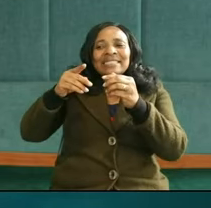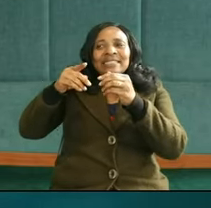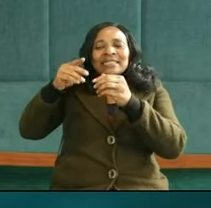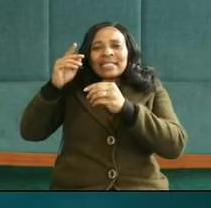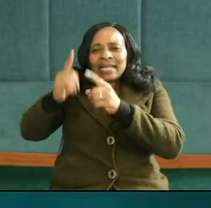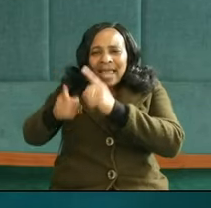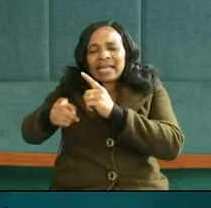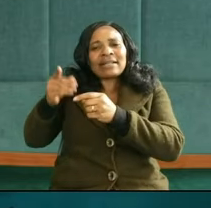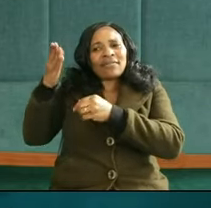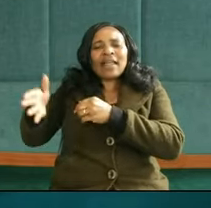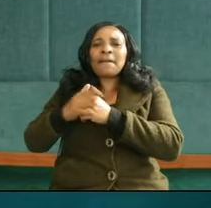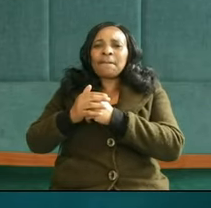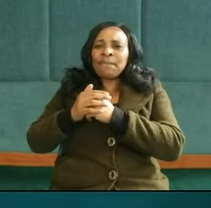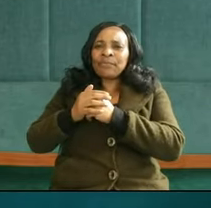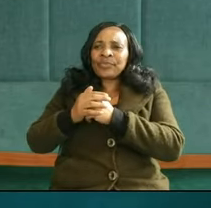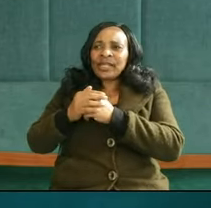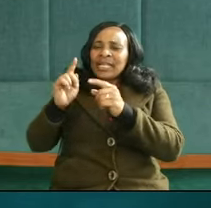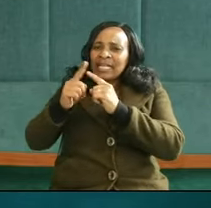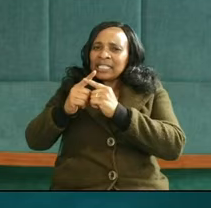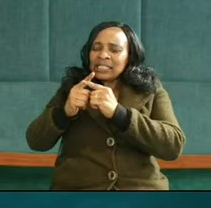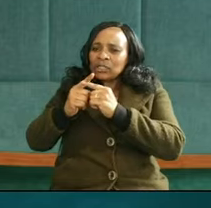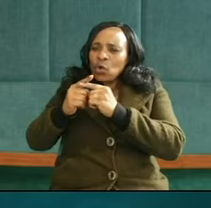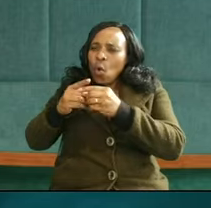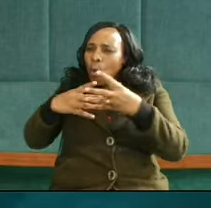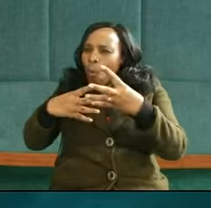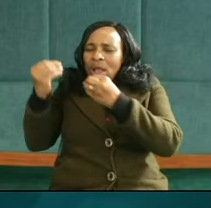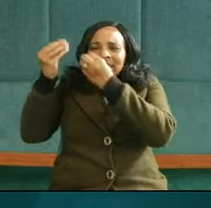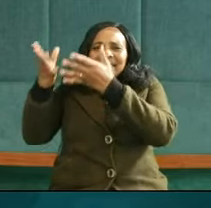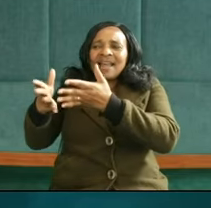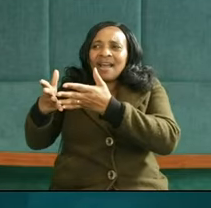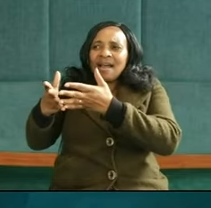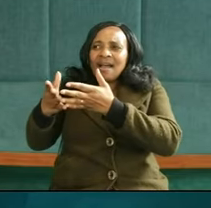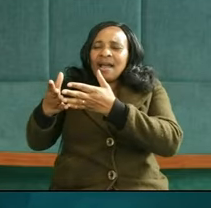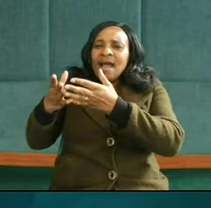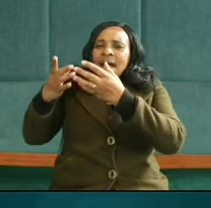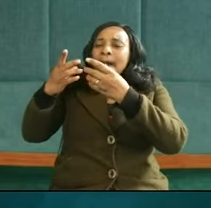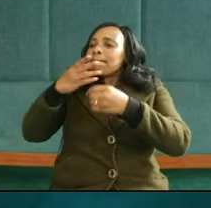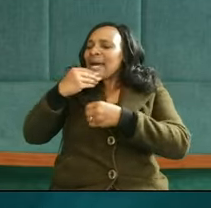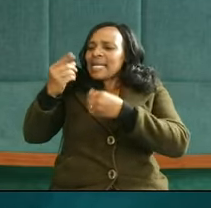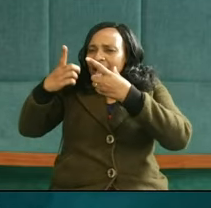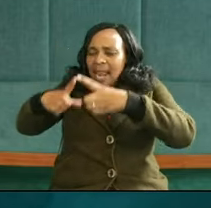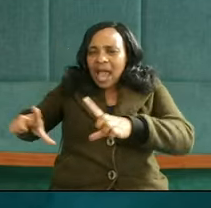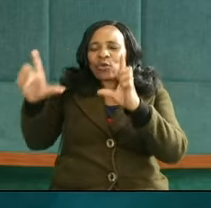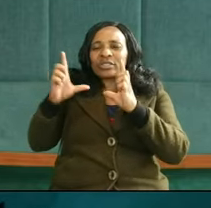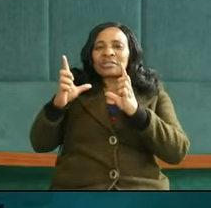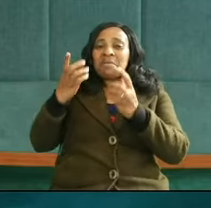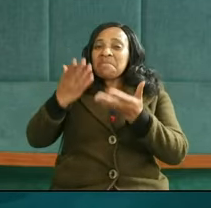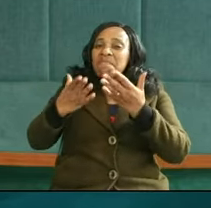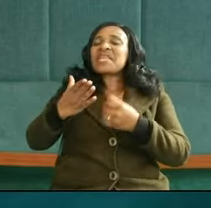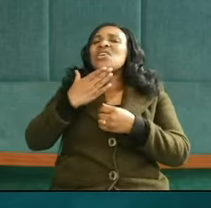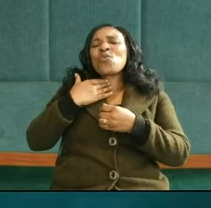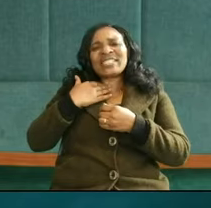to the man. And as he got to the chariot, he heard the man reading aloud. Probably he was reading in